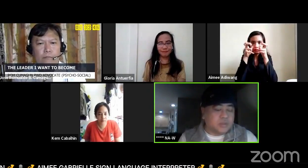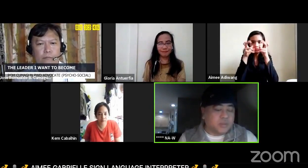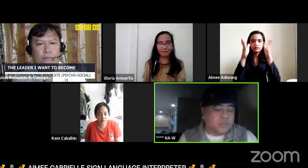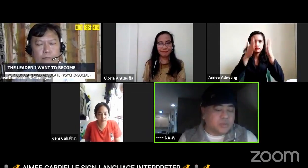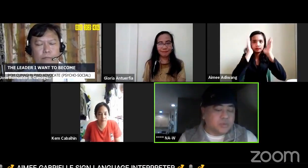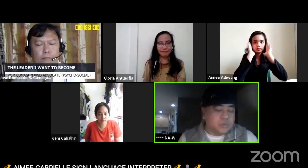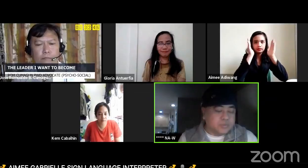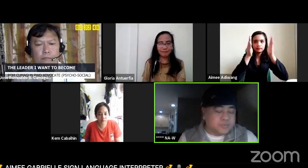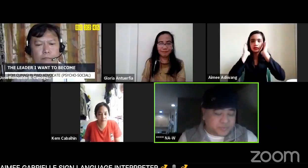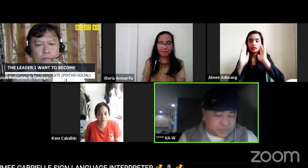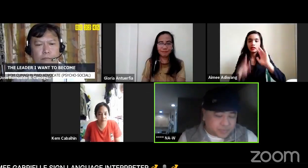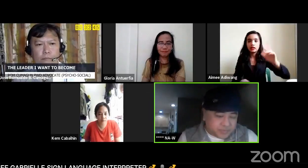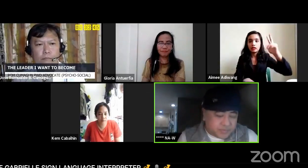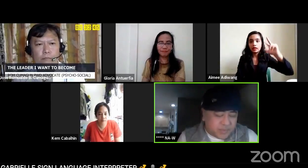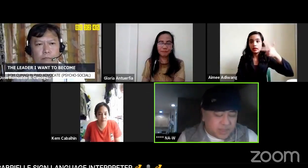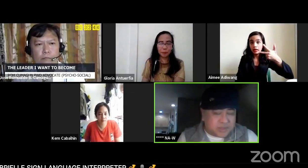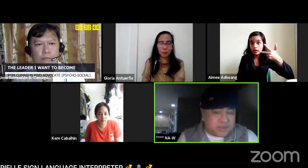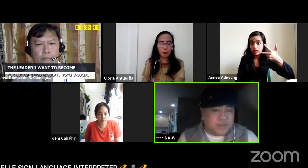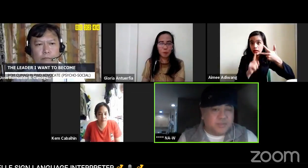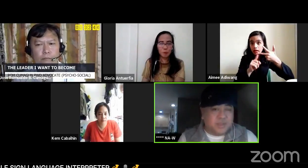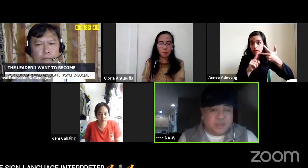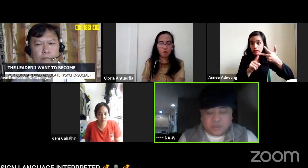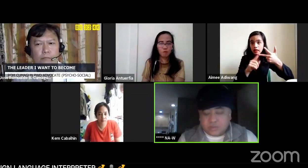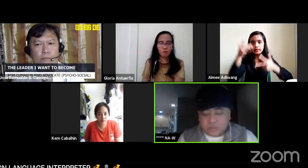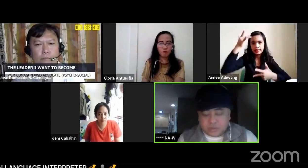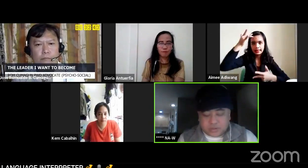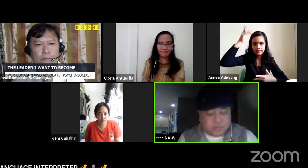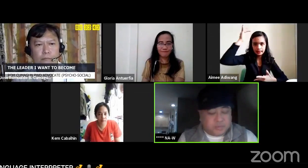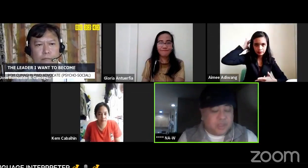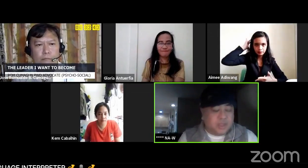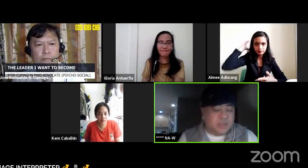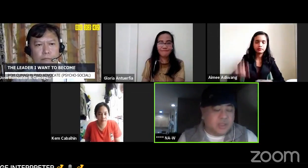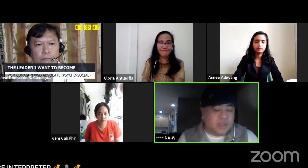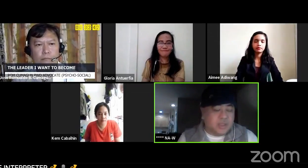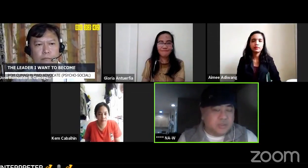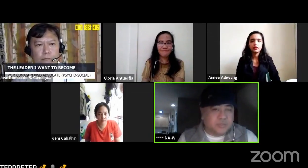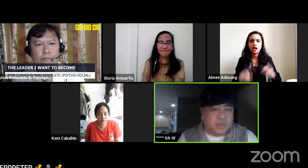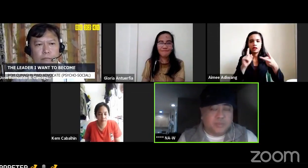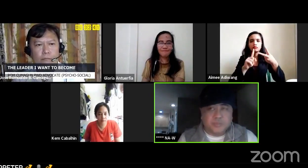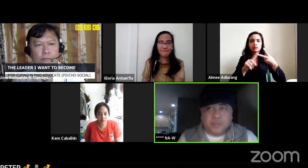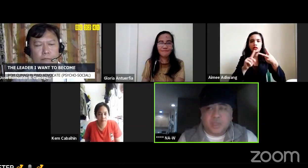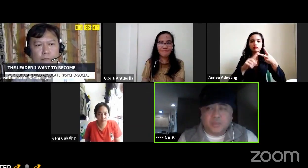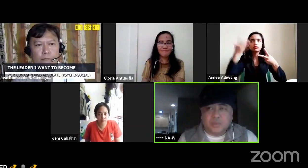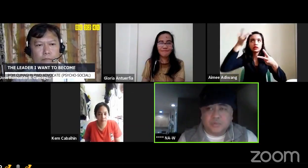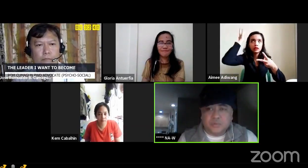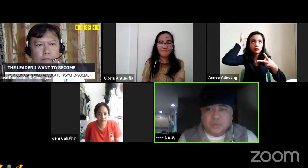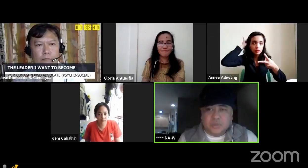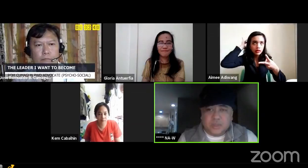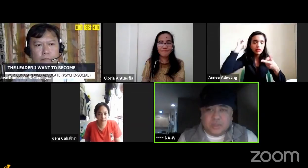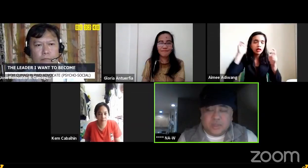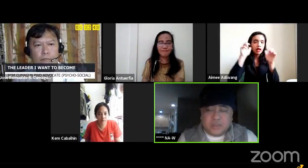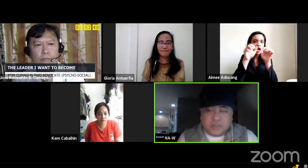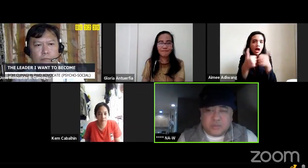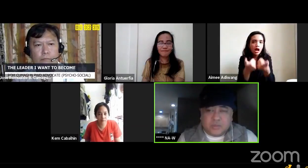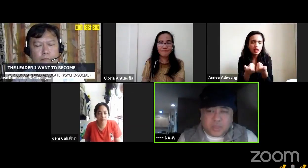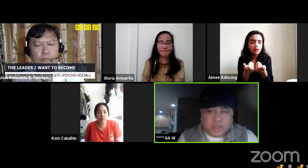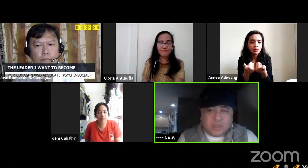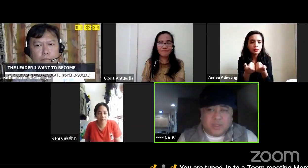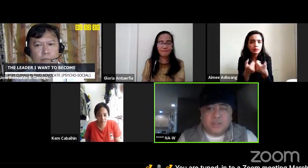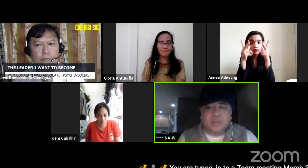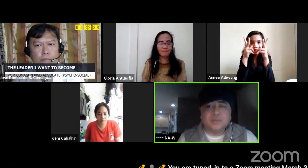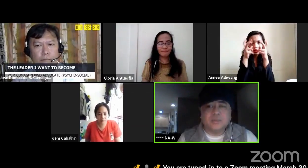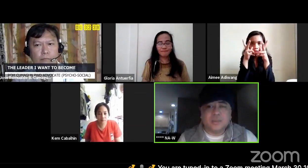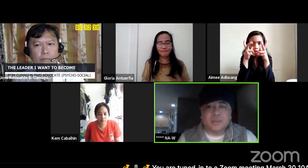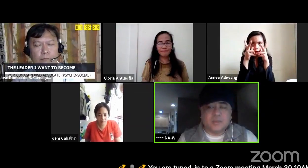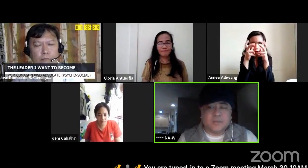And then number two, sensitivity. Yun, binanggit na yan. Being able to listen